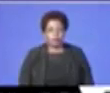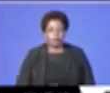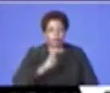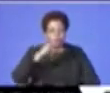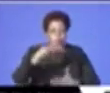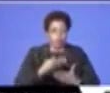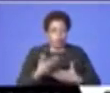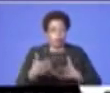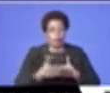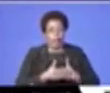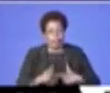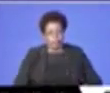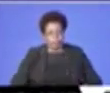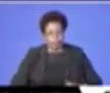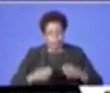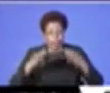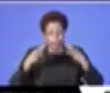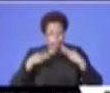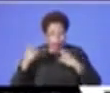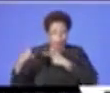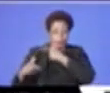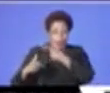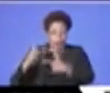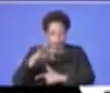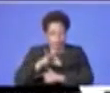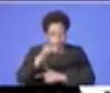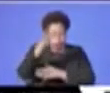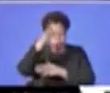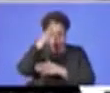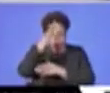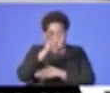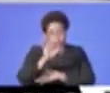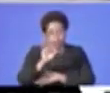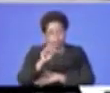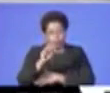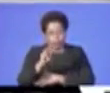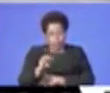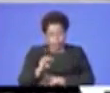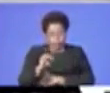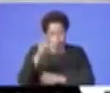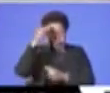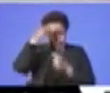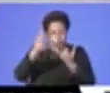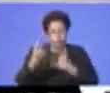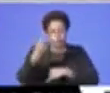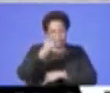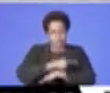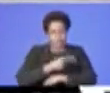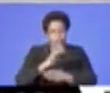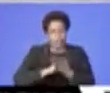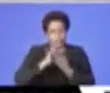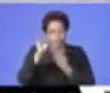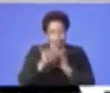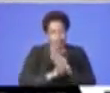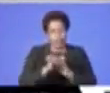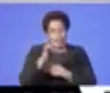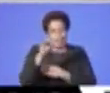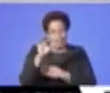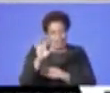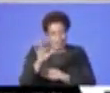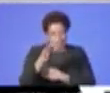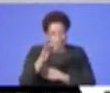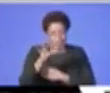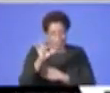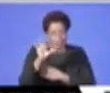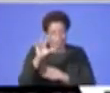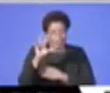Welcome back. The life and legacy of the founding father of the Free National Movement is being remembered today. It was May 9th, 1990, 30 years ago, when